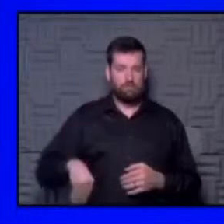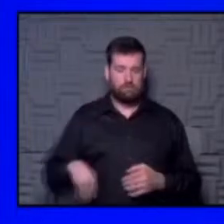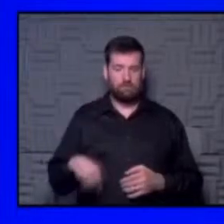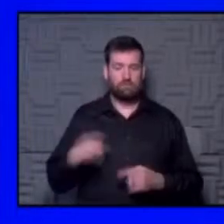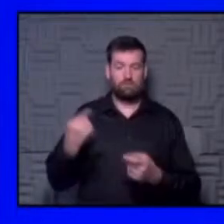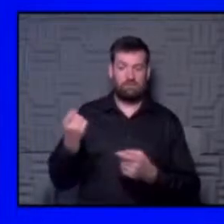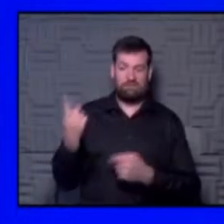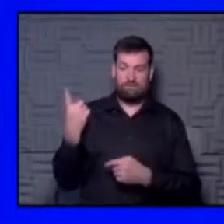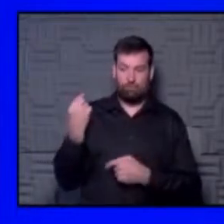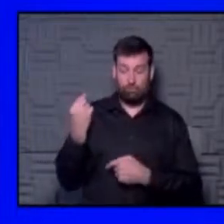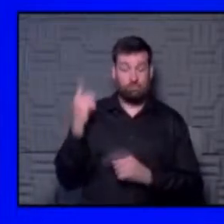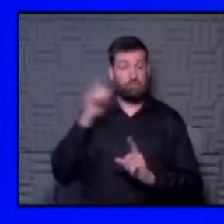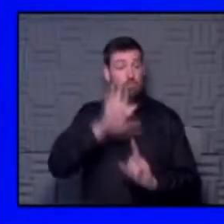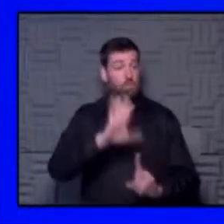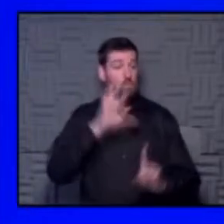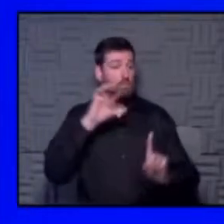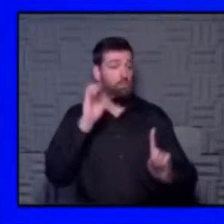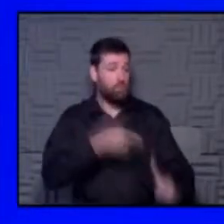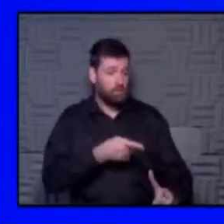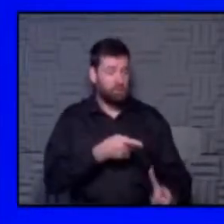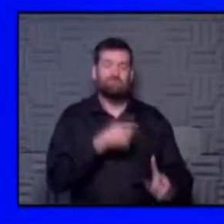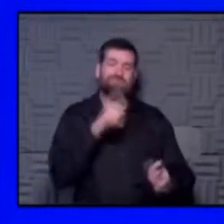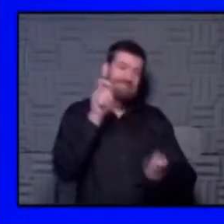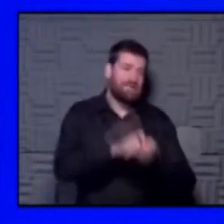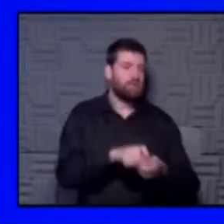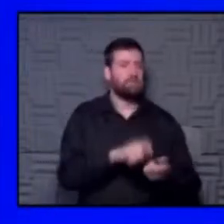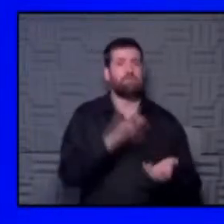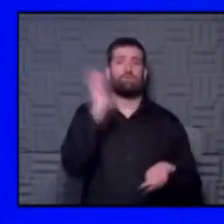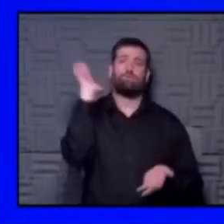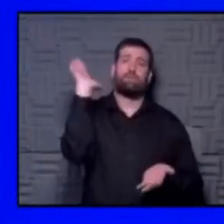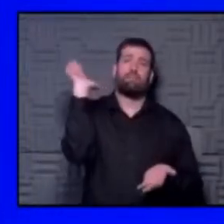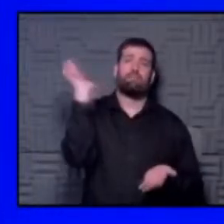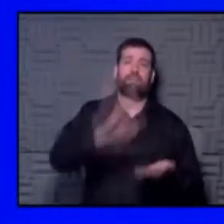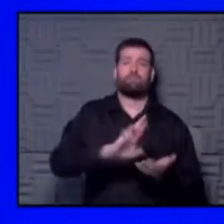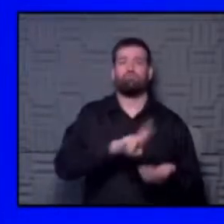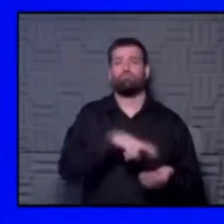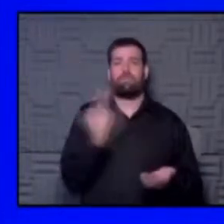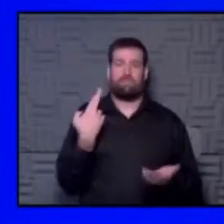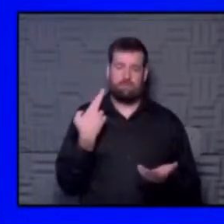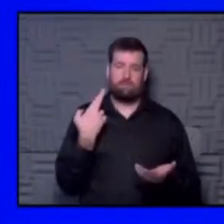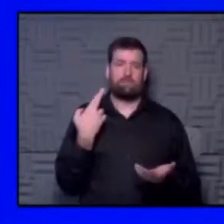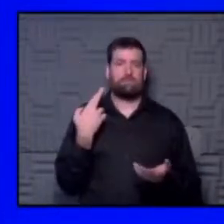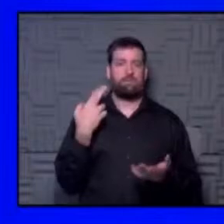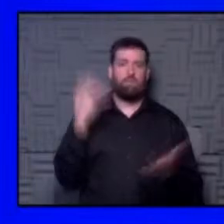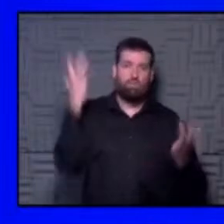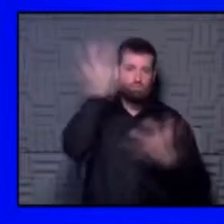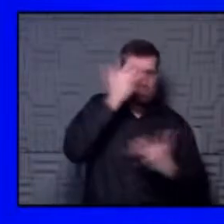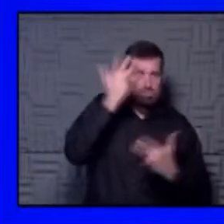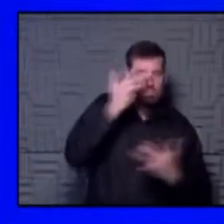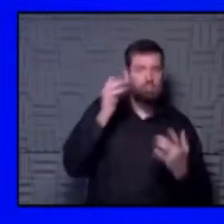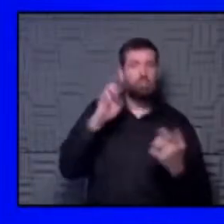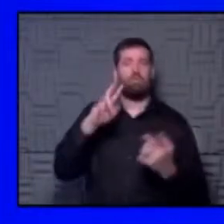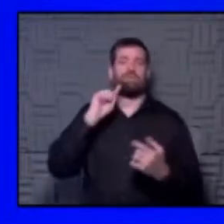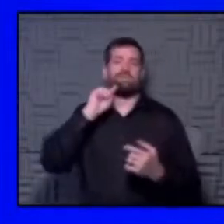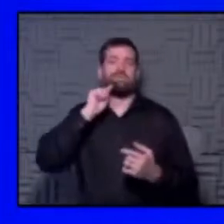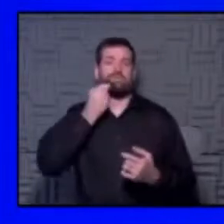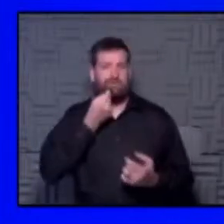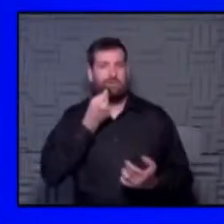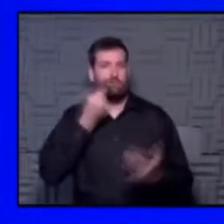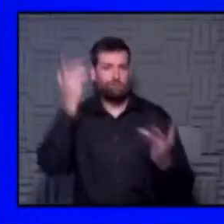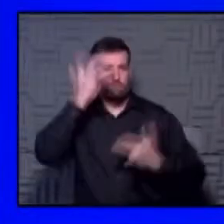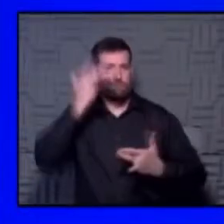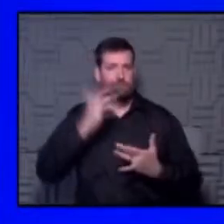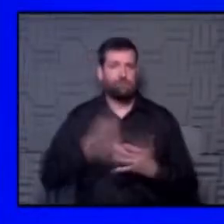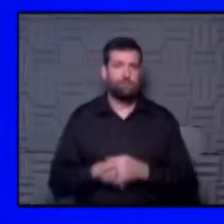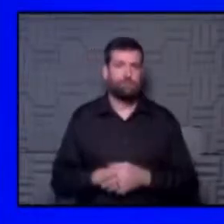what that means, to your point, is exactly, it reduces your risk of getting the infection or severe illness by that